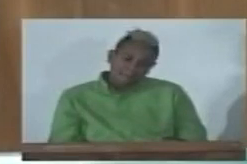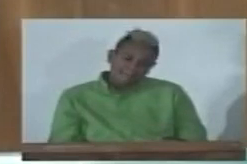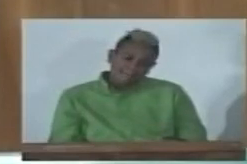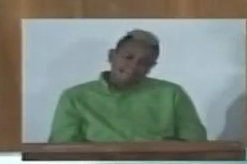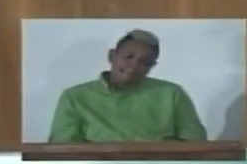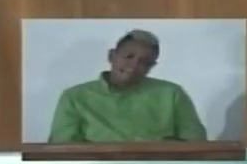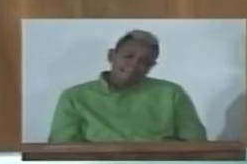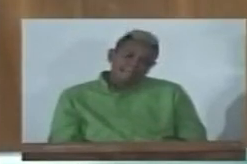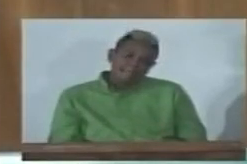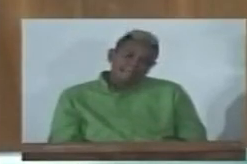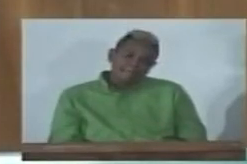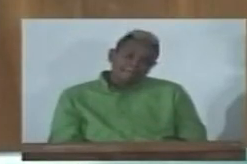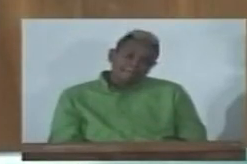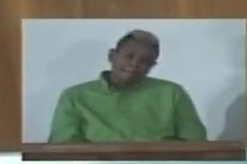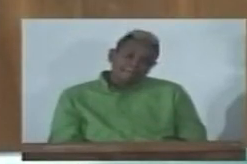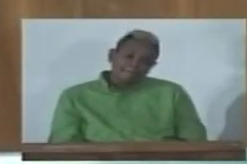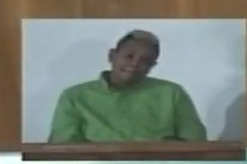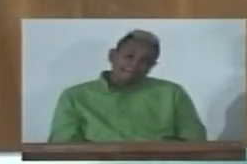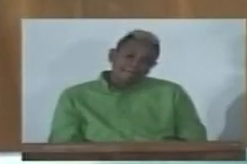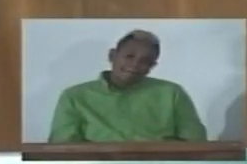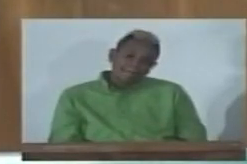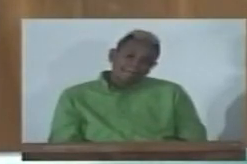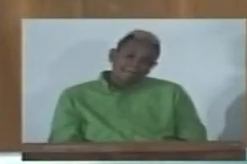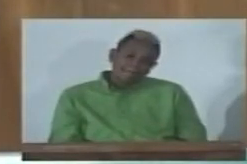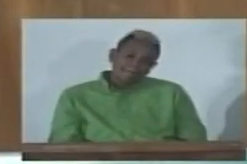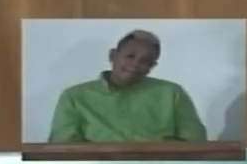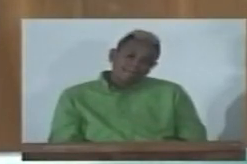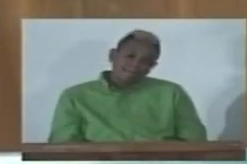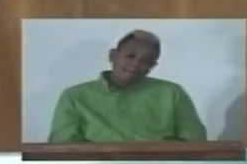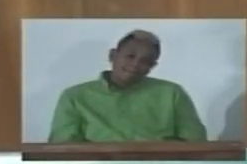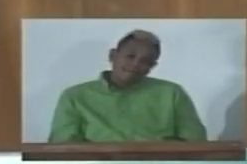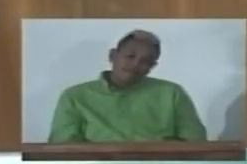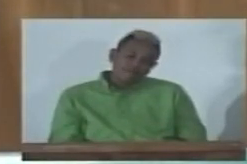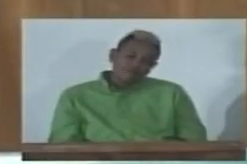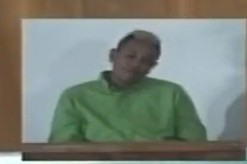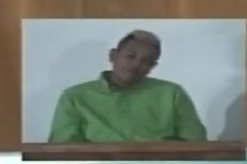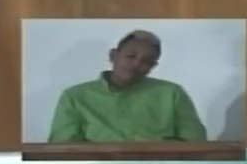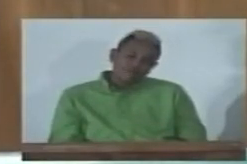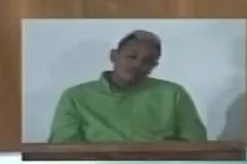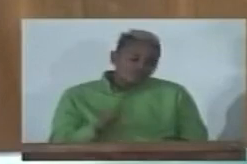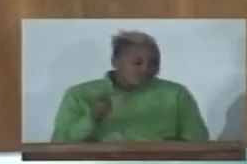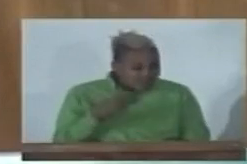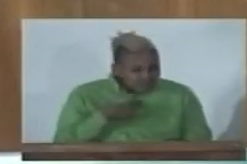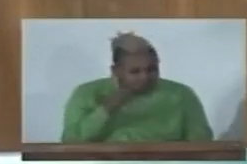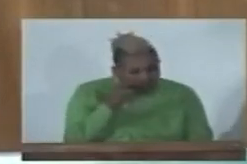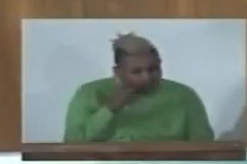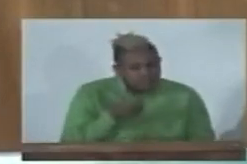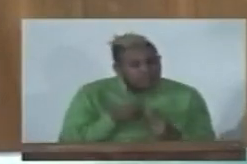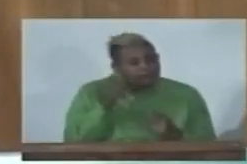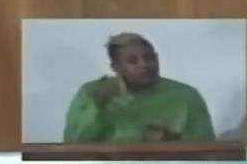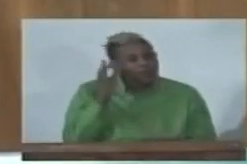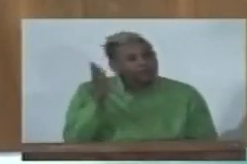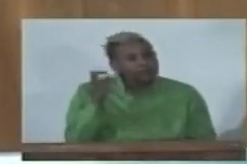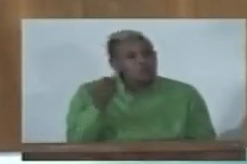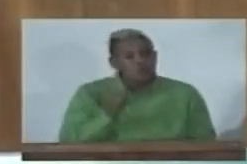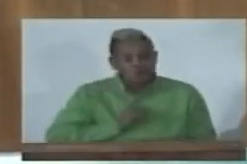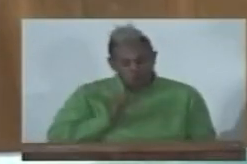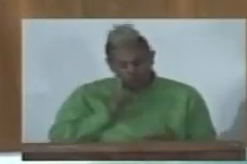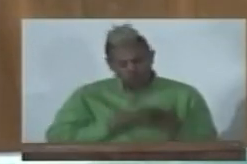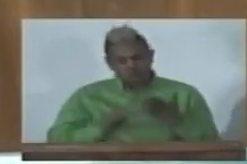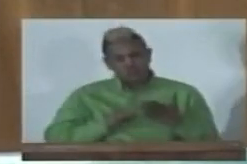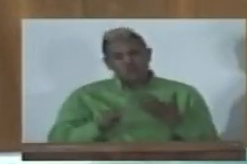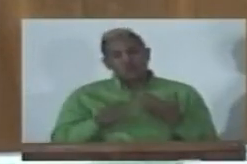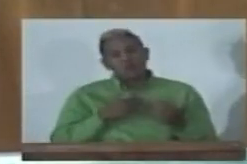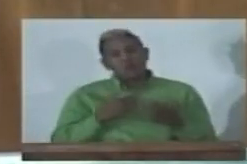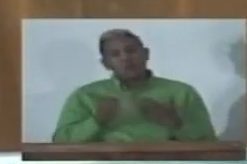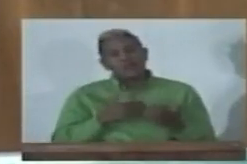secondly, I could not glean from your presentation nor my own research whether or not the handing over